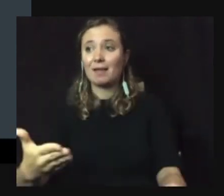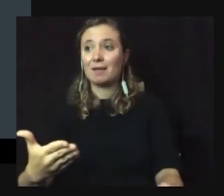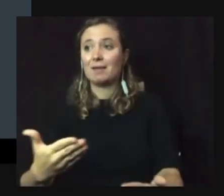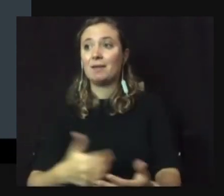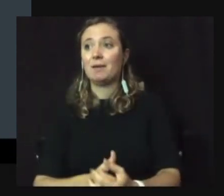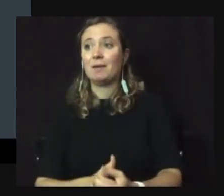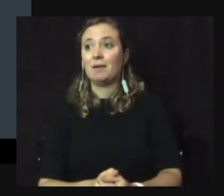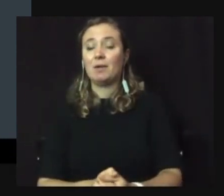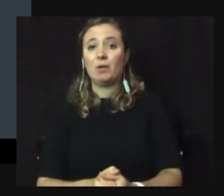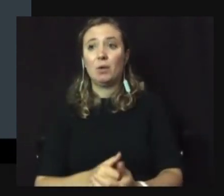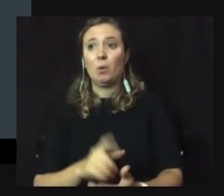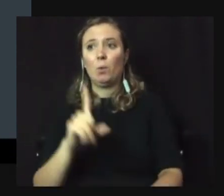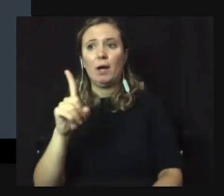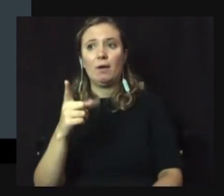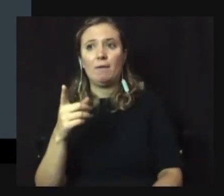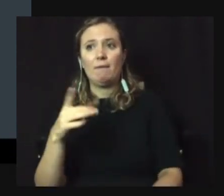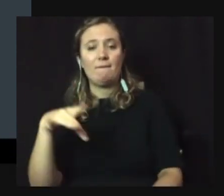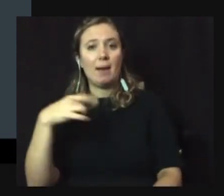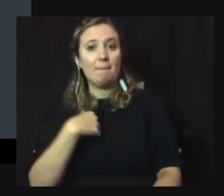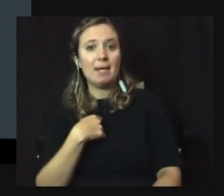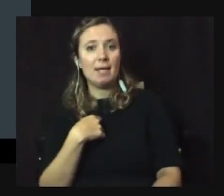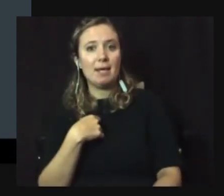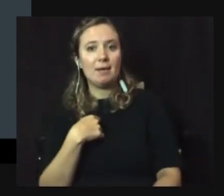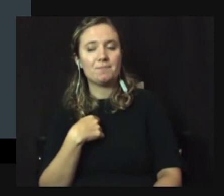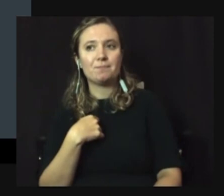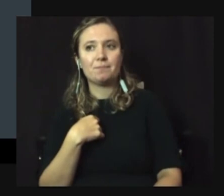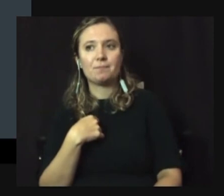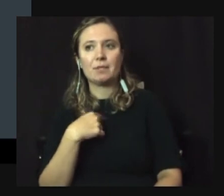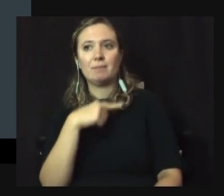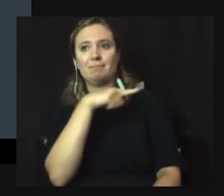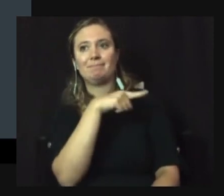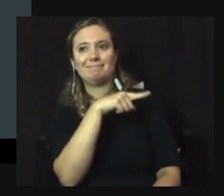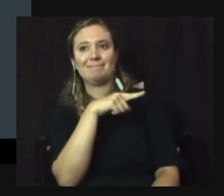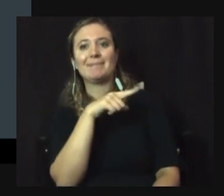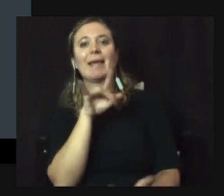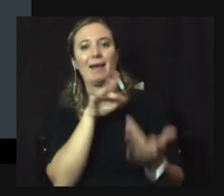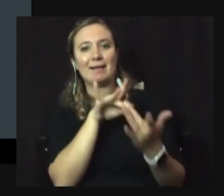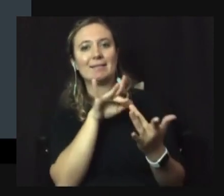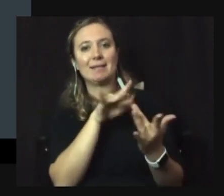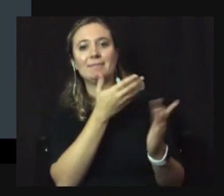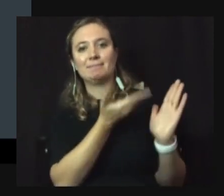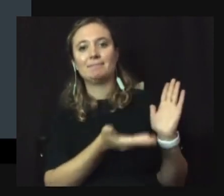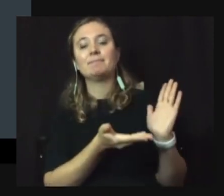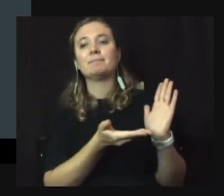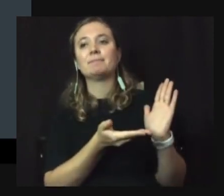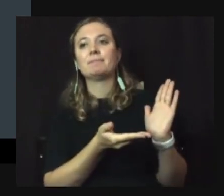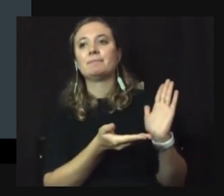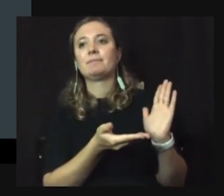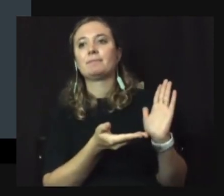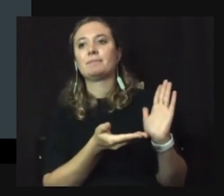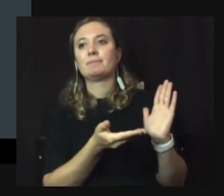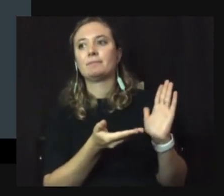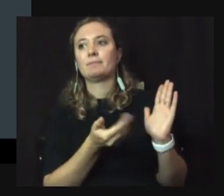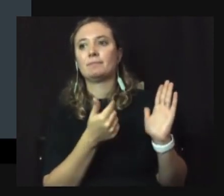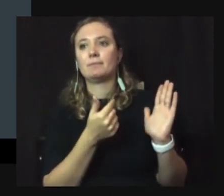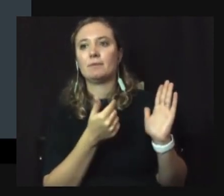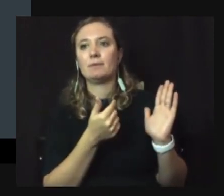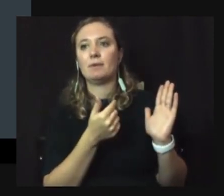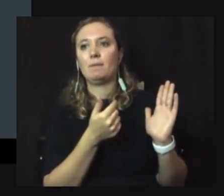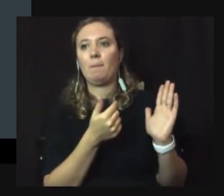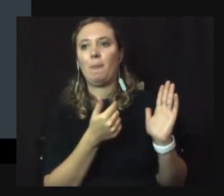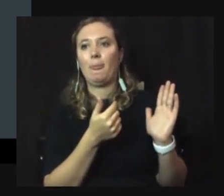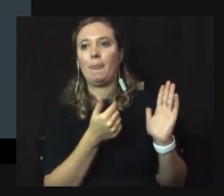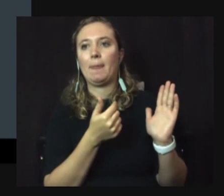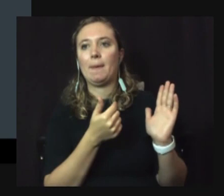Where can you find me? Here's some ways. I play, so my hashtag, or not